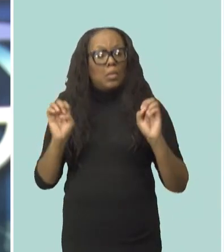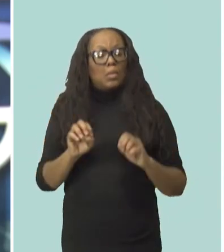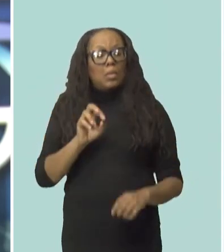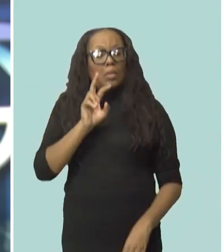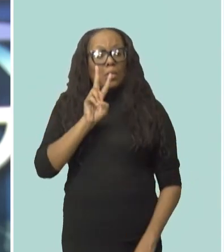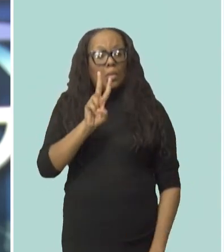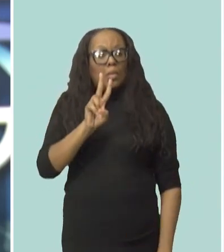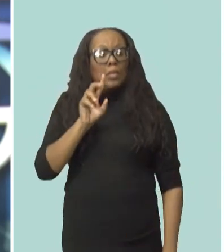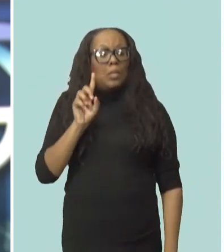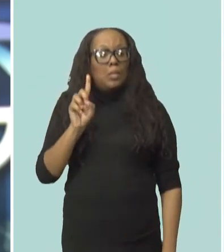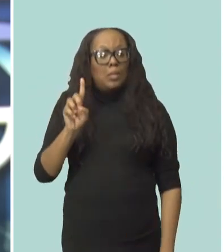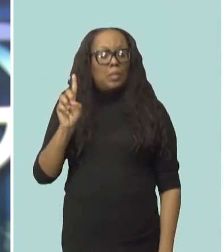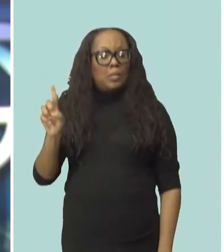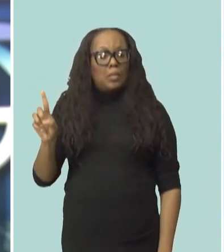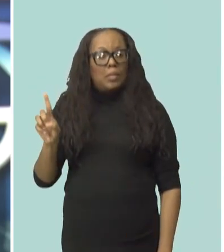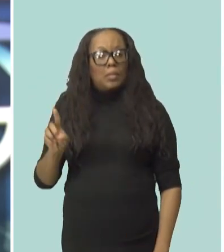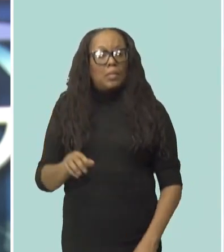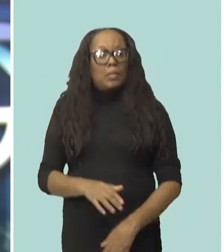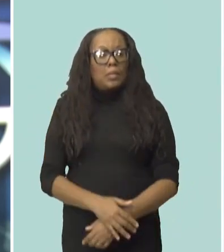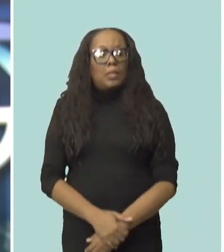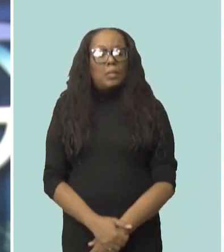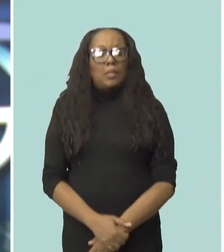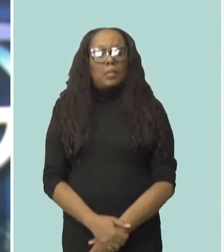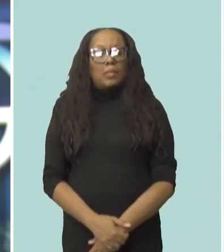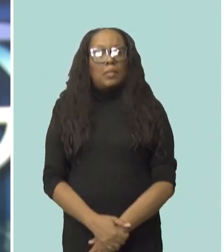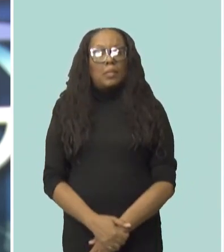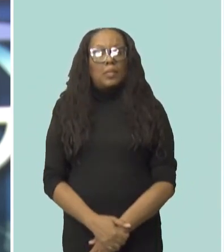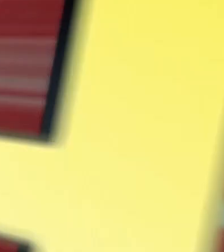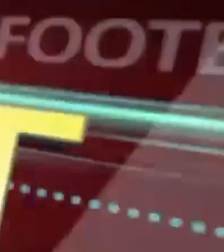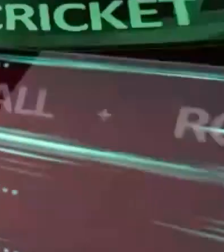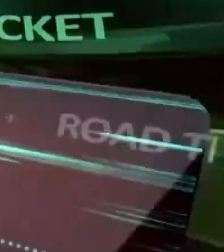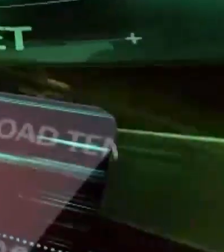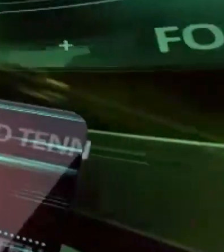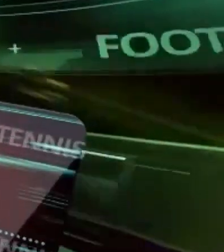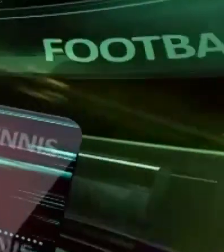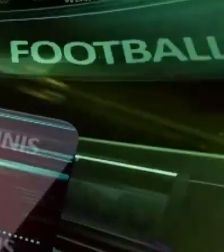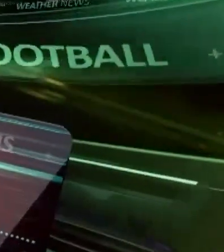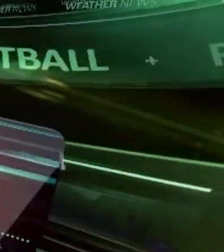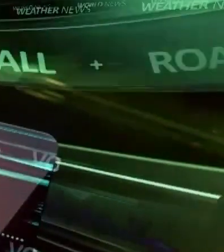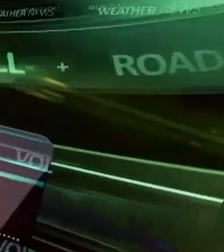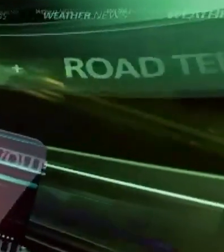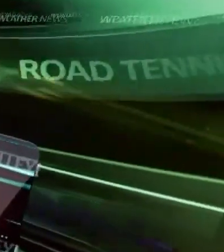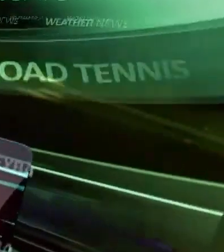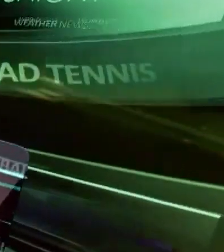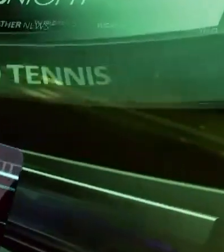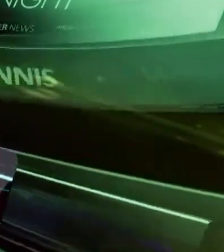1-800-8477 or the Police Emergency 211.